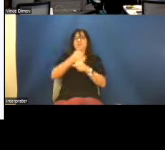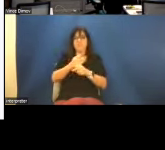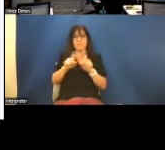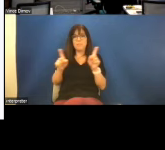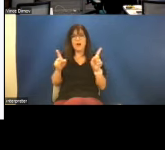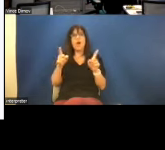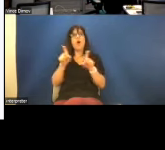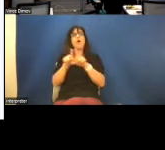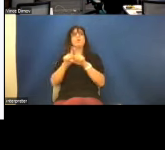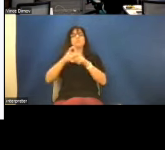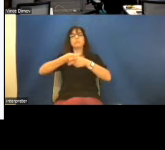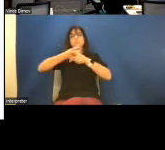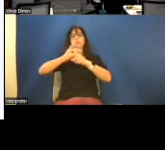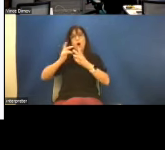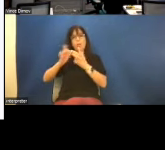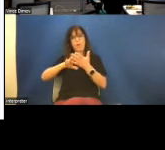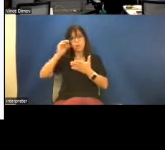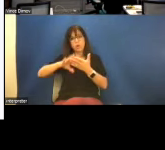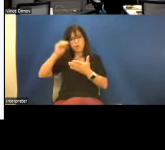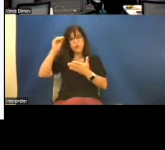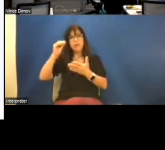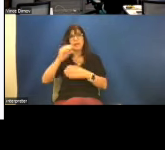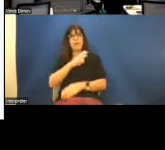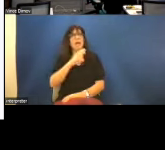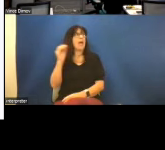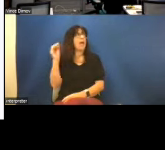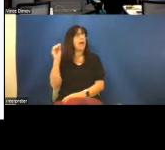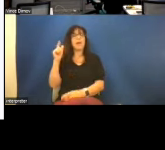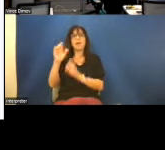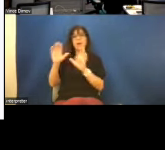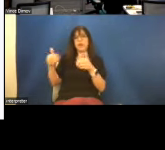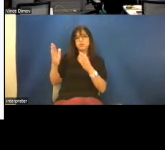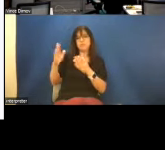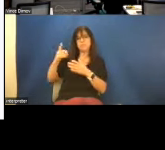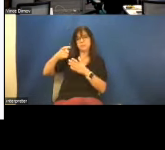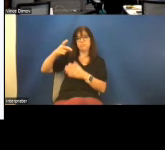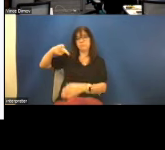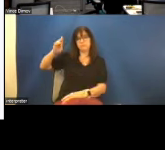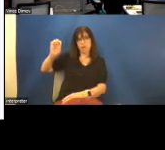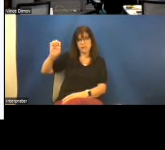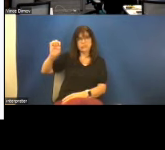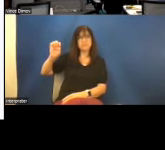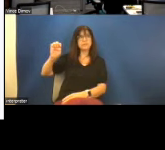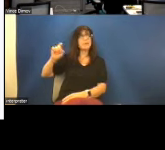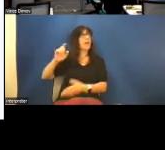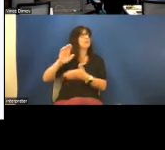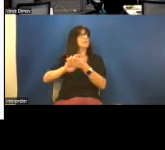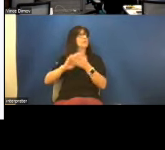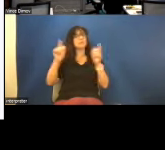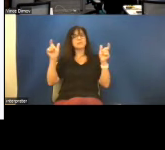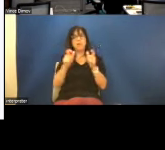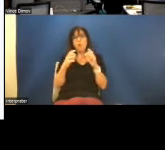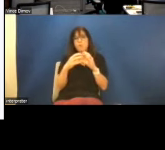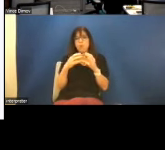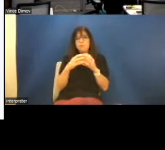I'm also over online learning and a classroom in Price and a school, small,